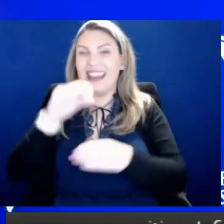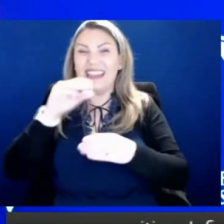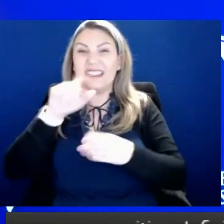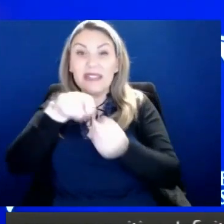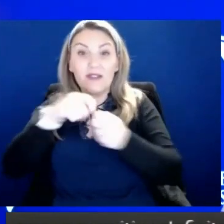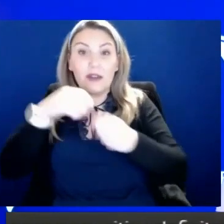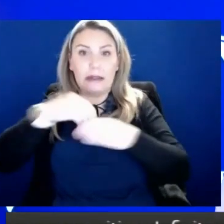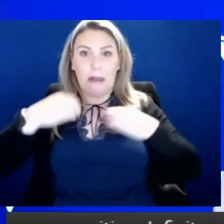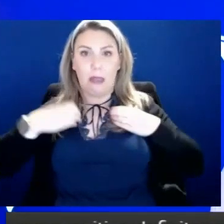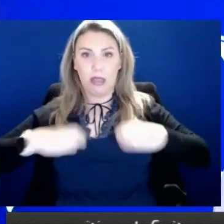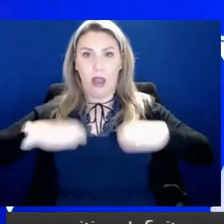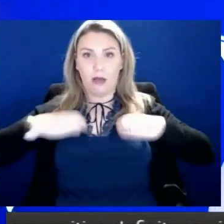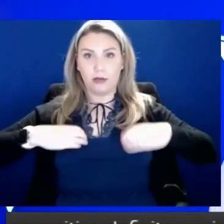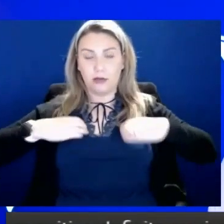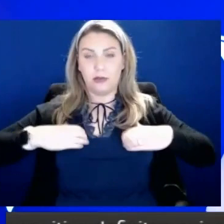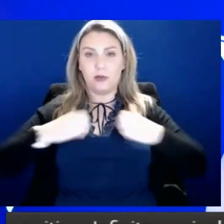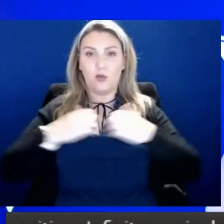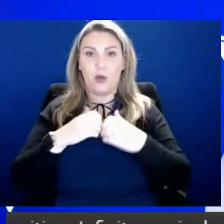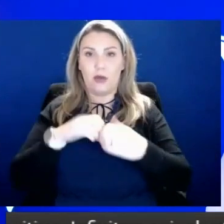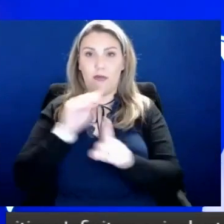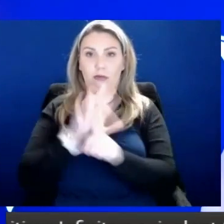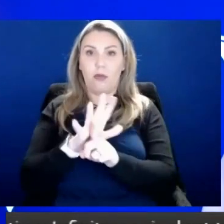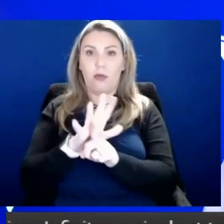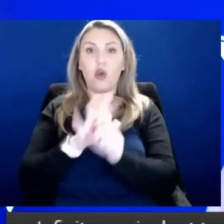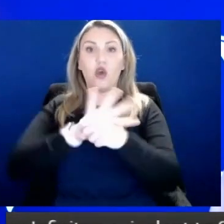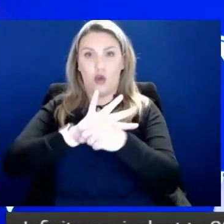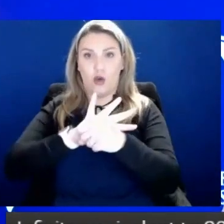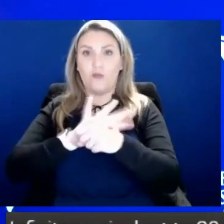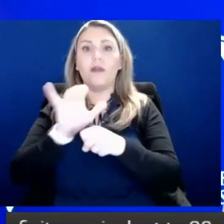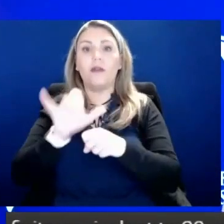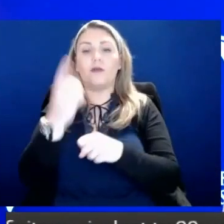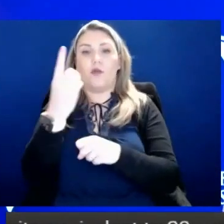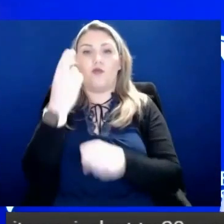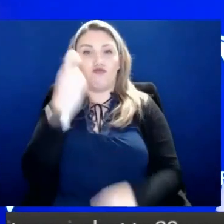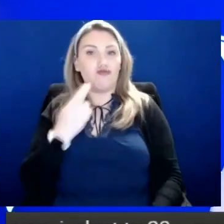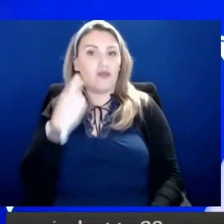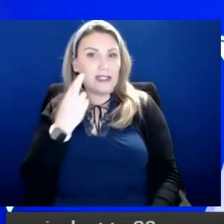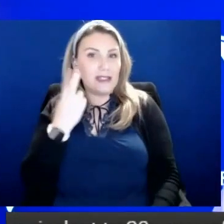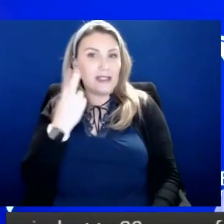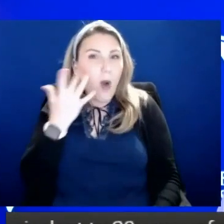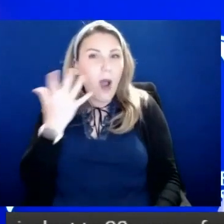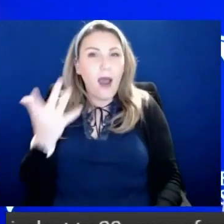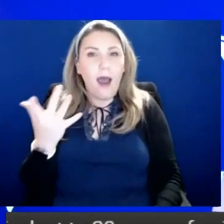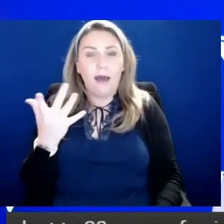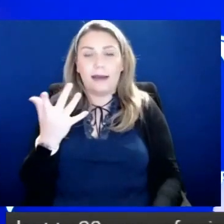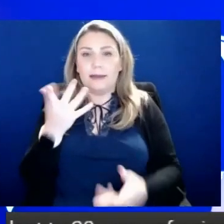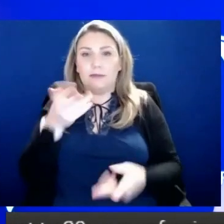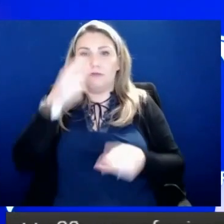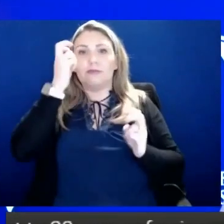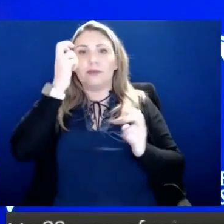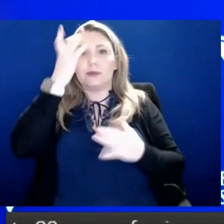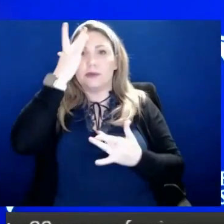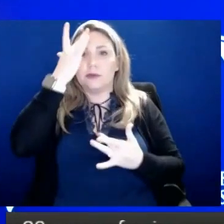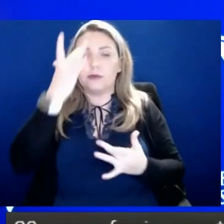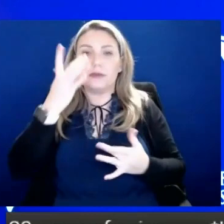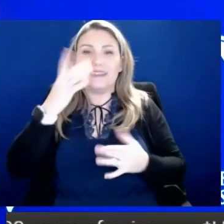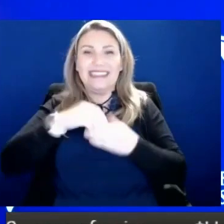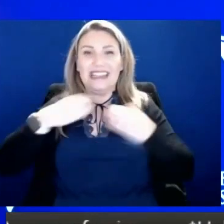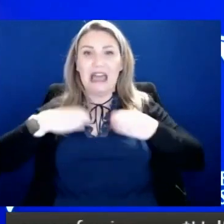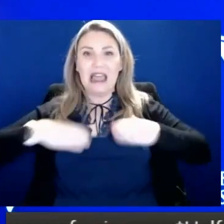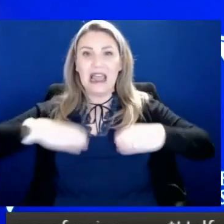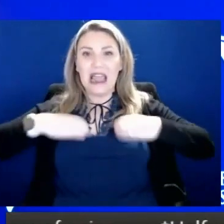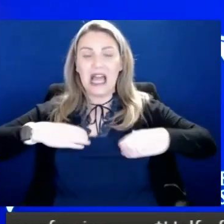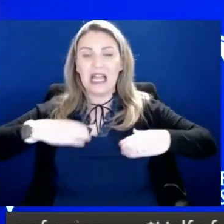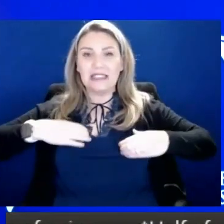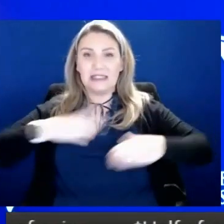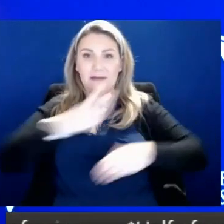infected with COVID, that can be one reason why you are having this severe disease in the lungs of those patients that get severe disease. This